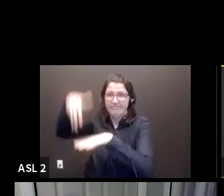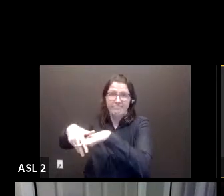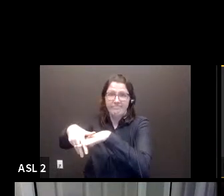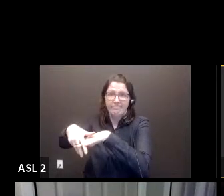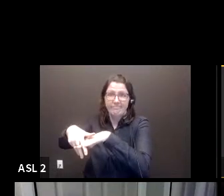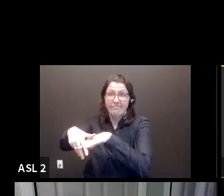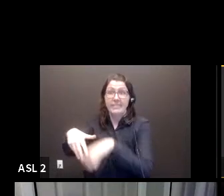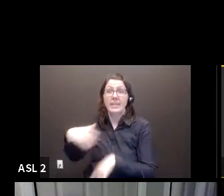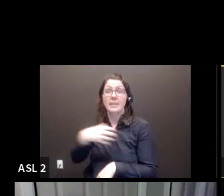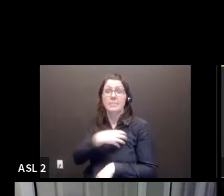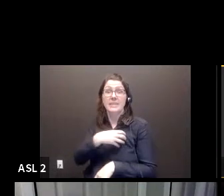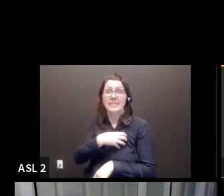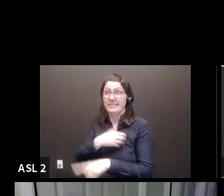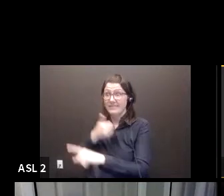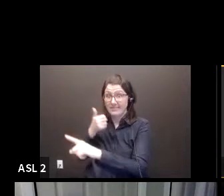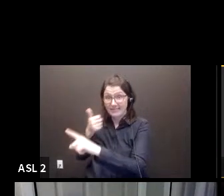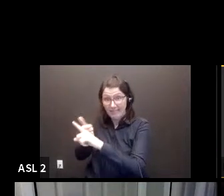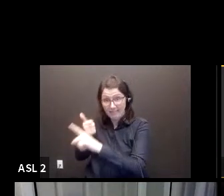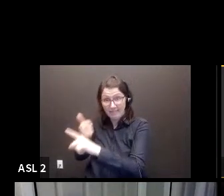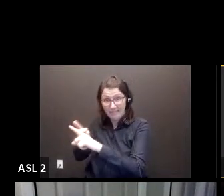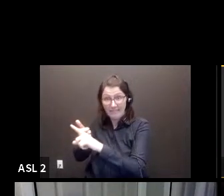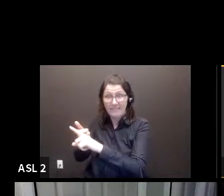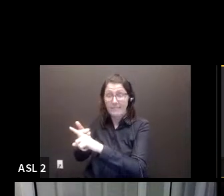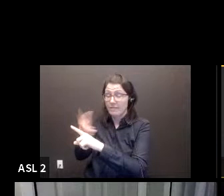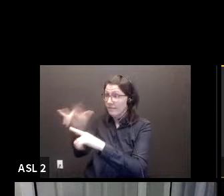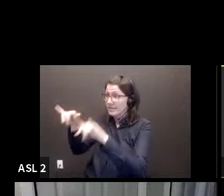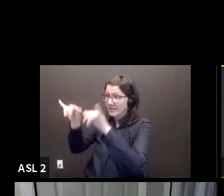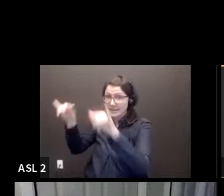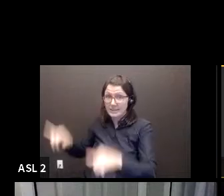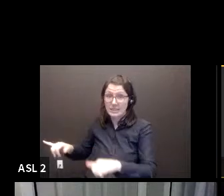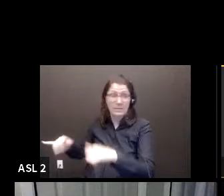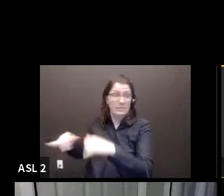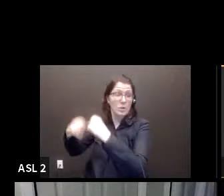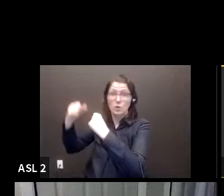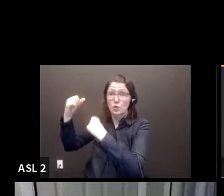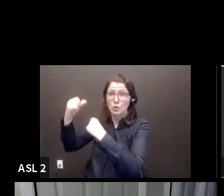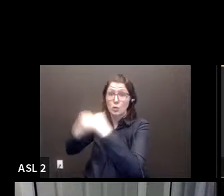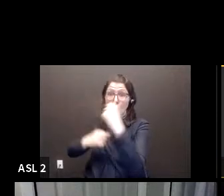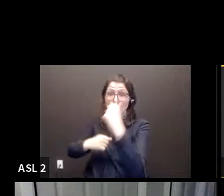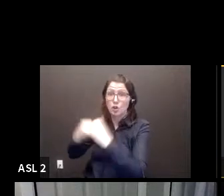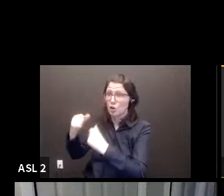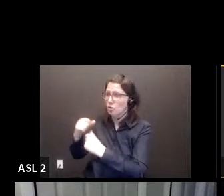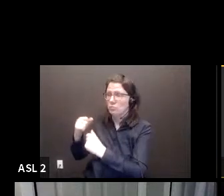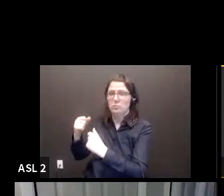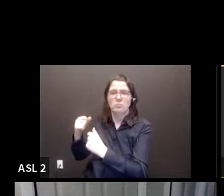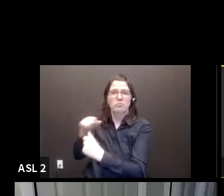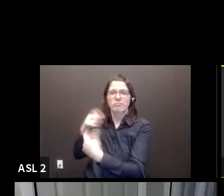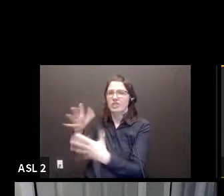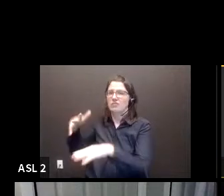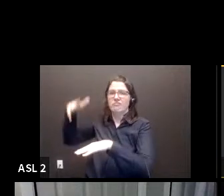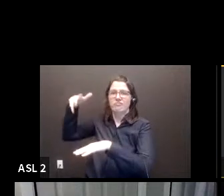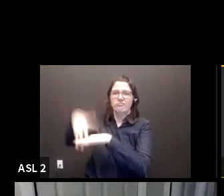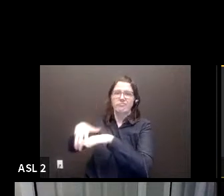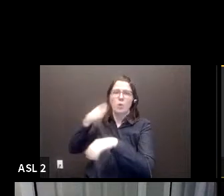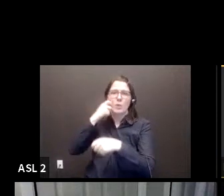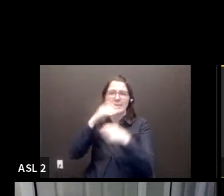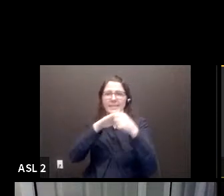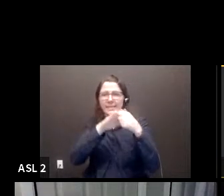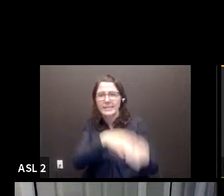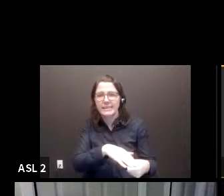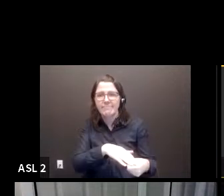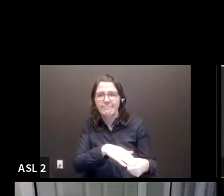its very fabric and the way it operates is one that is of course racist white supremacist